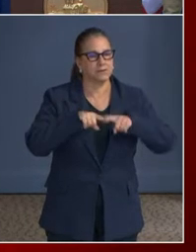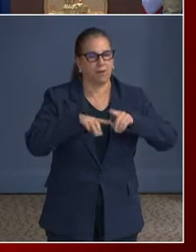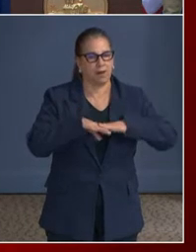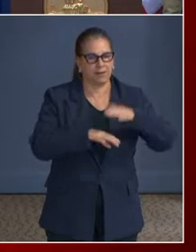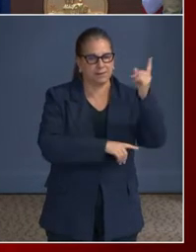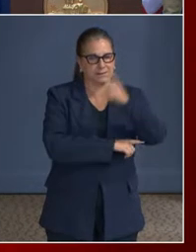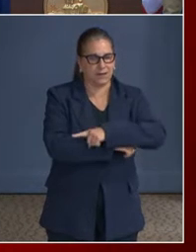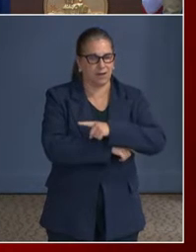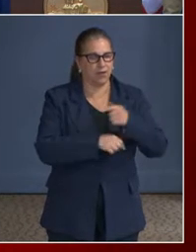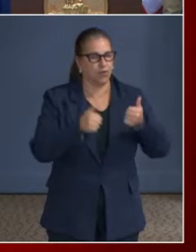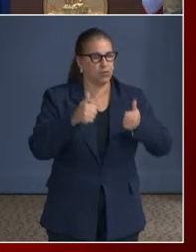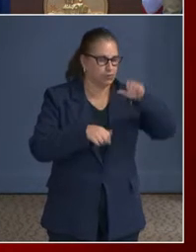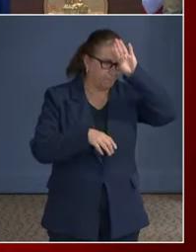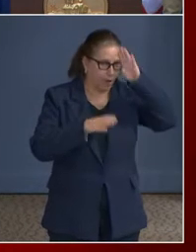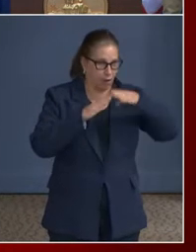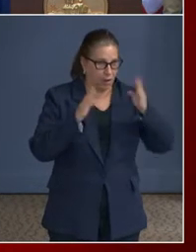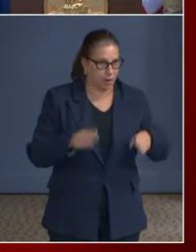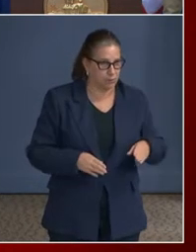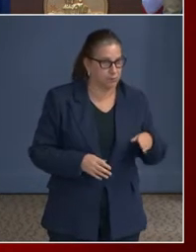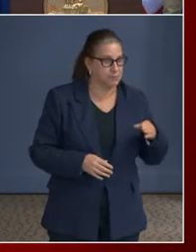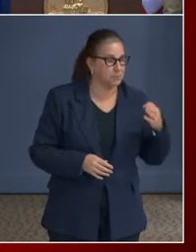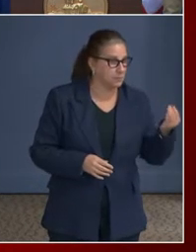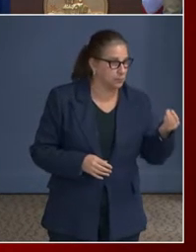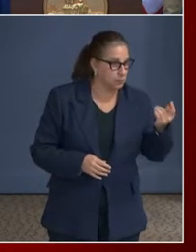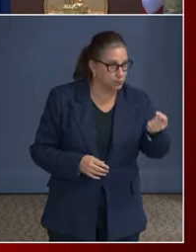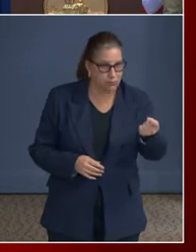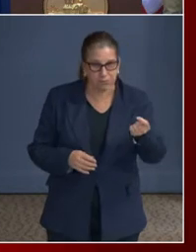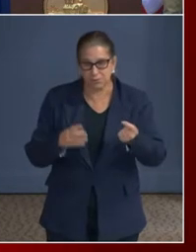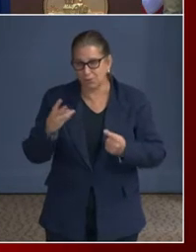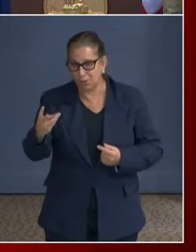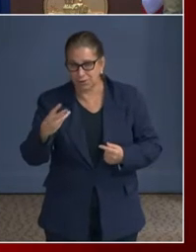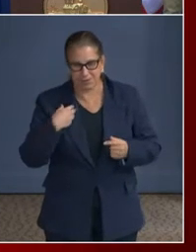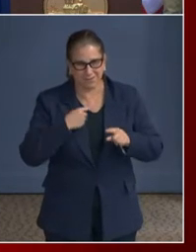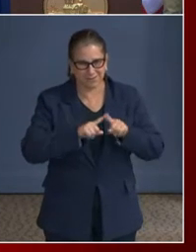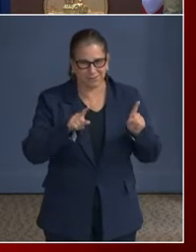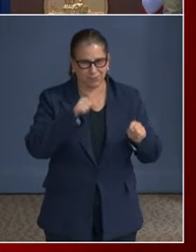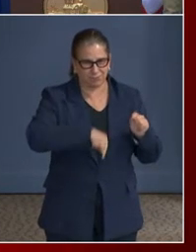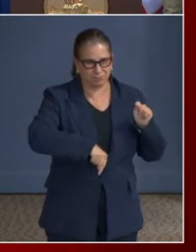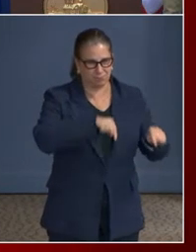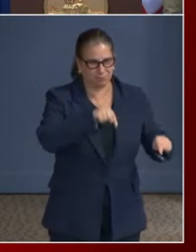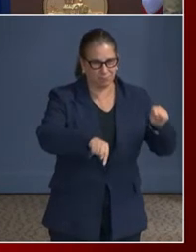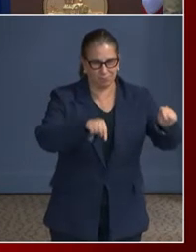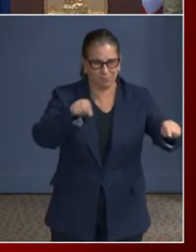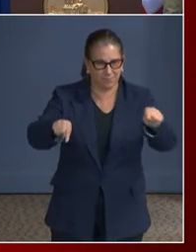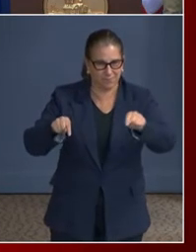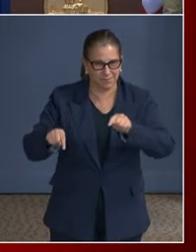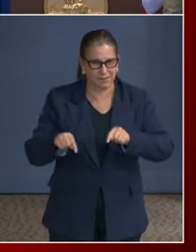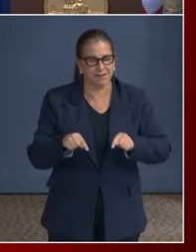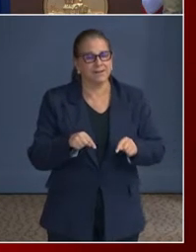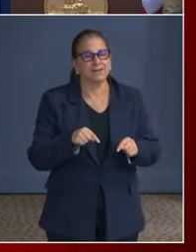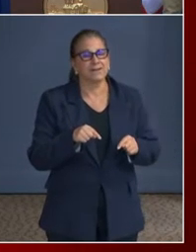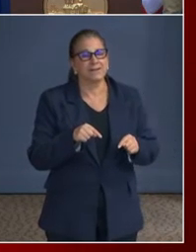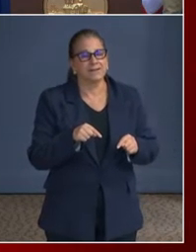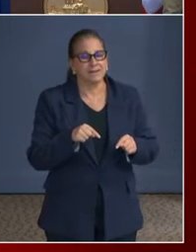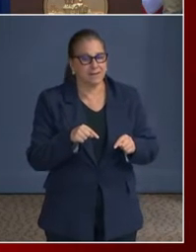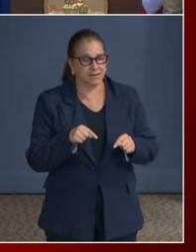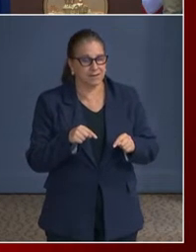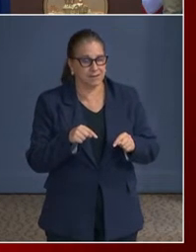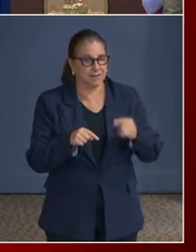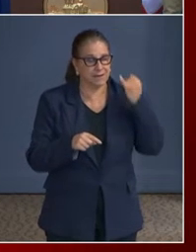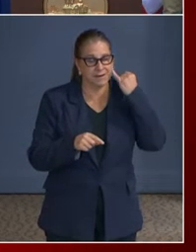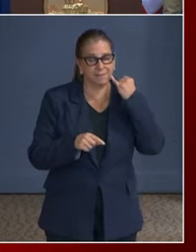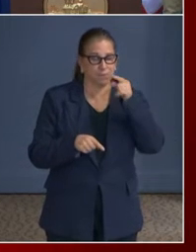Friday, and so forth for the engine companies that were available Thursday through Saturday.